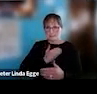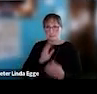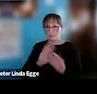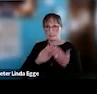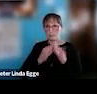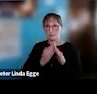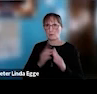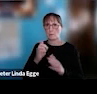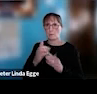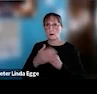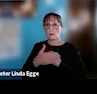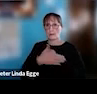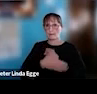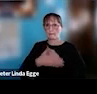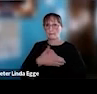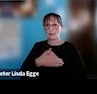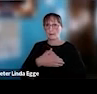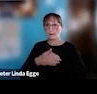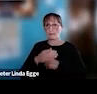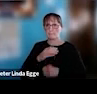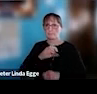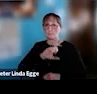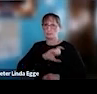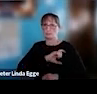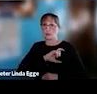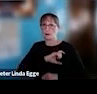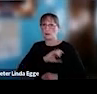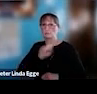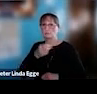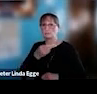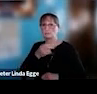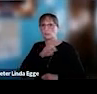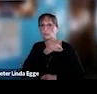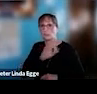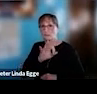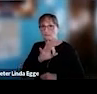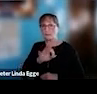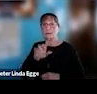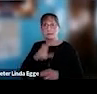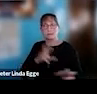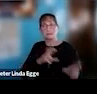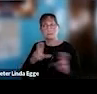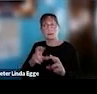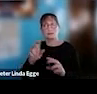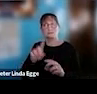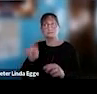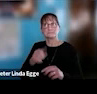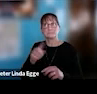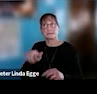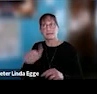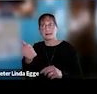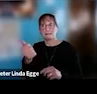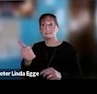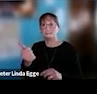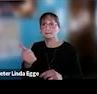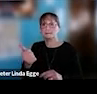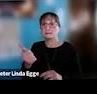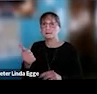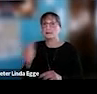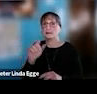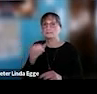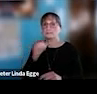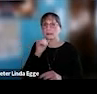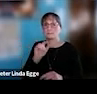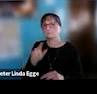of the county sheriffs has shared that he's ready for something else other than the naltrexone only